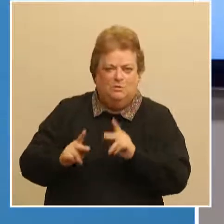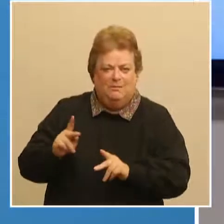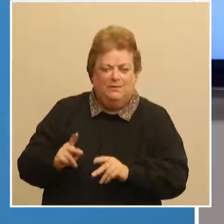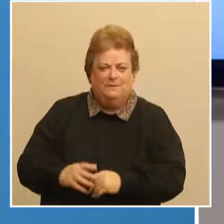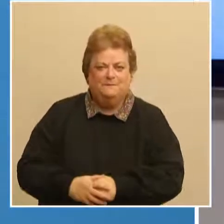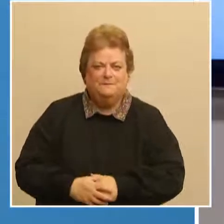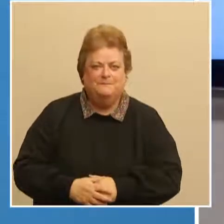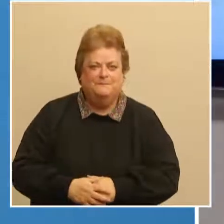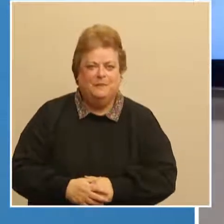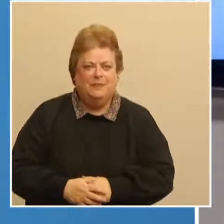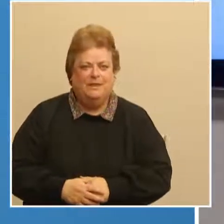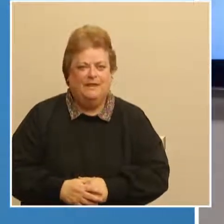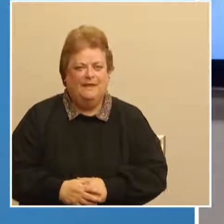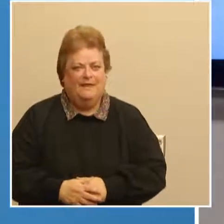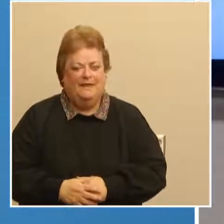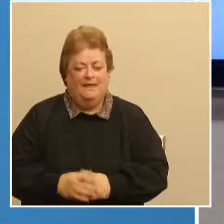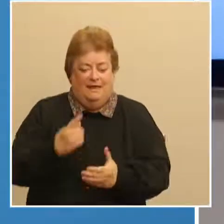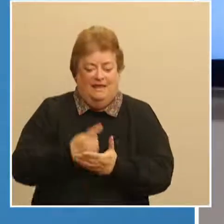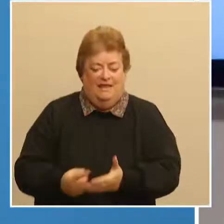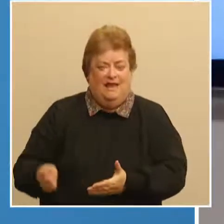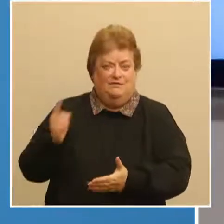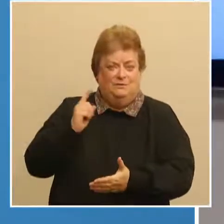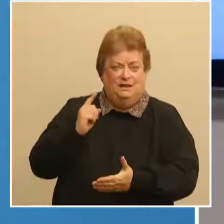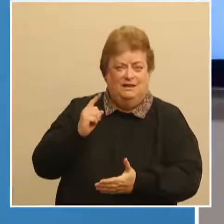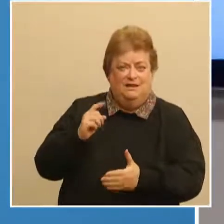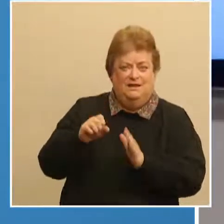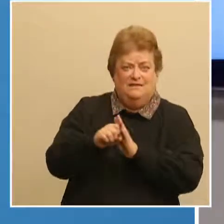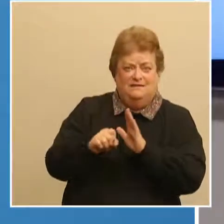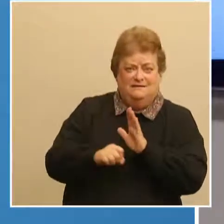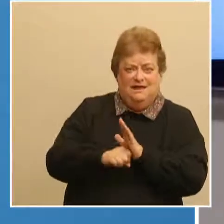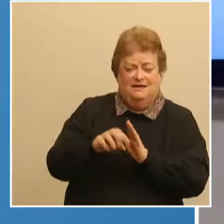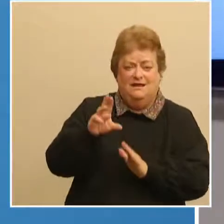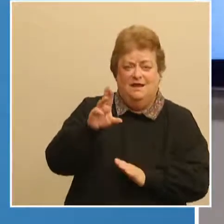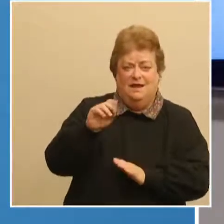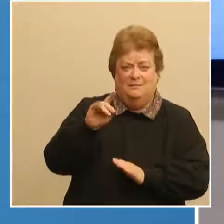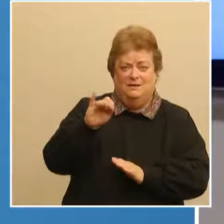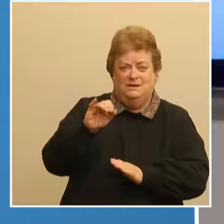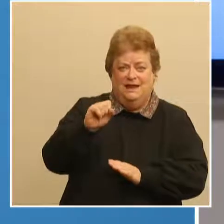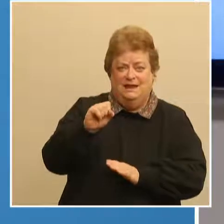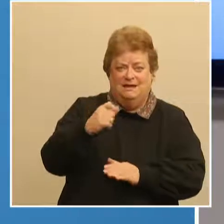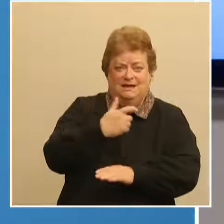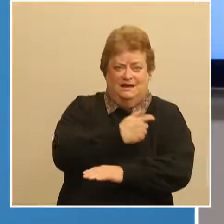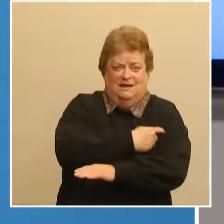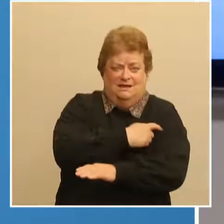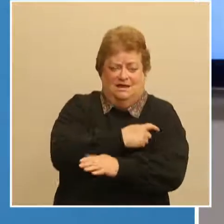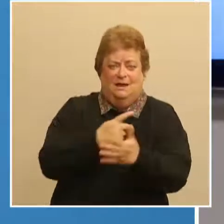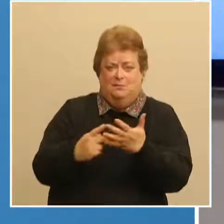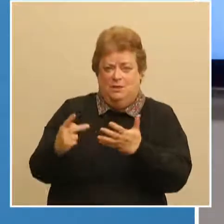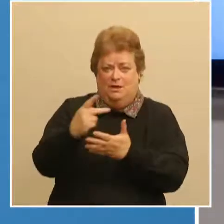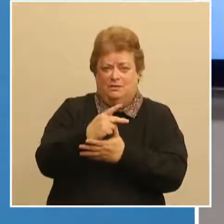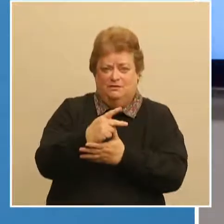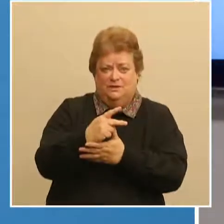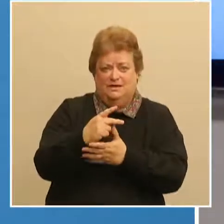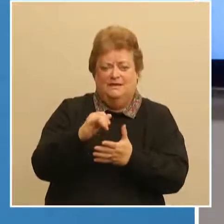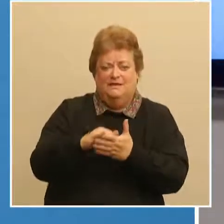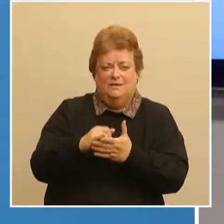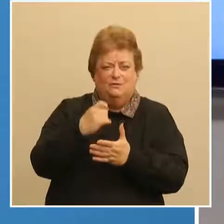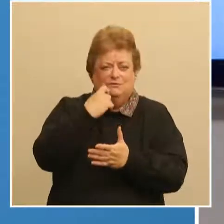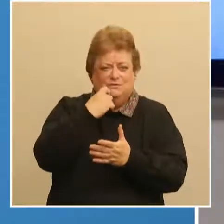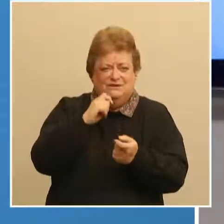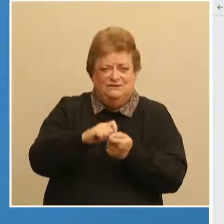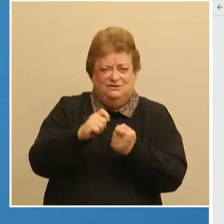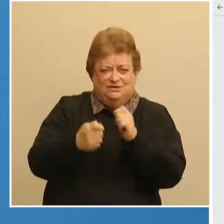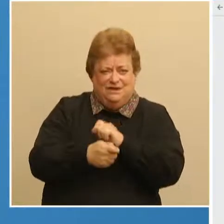spaces. Last week, the state updated its vaccine prioritization. These recent changes